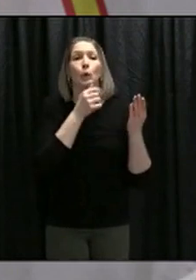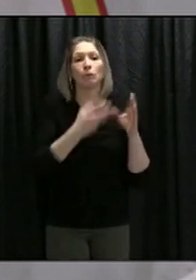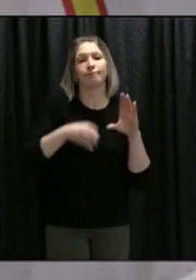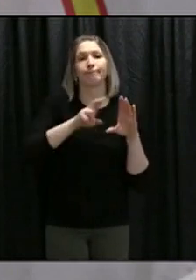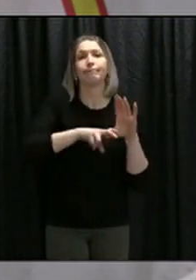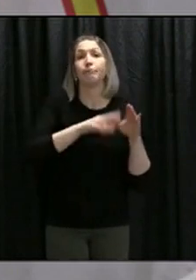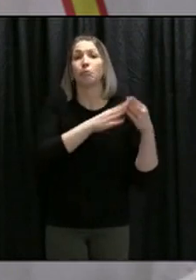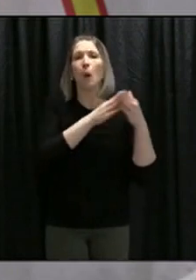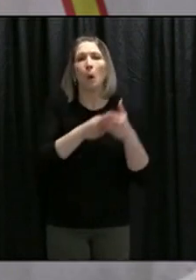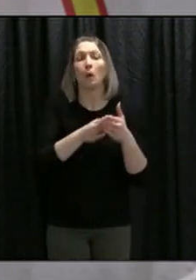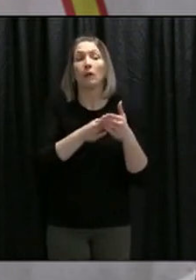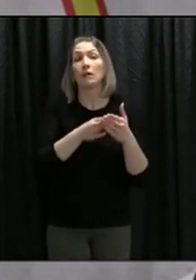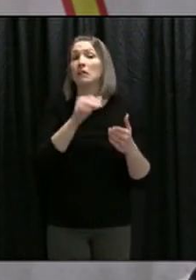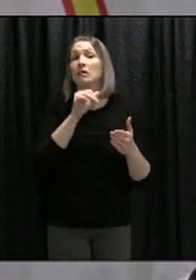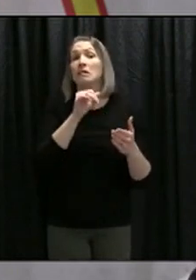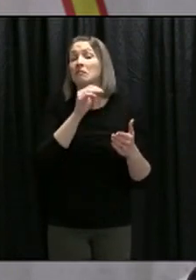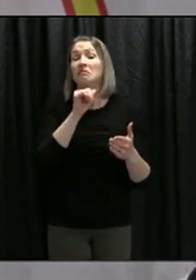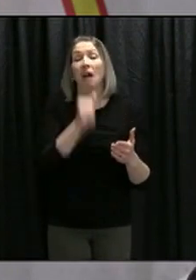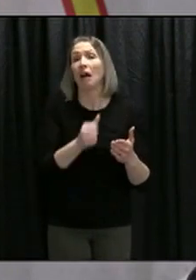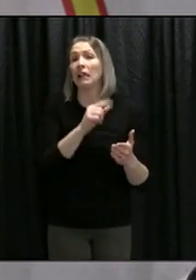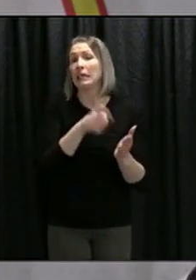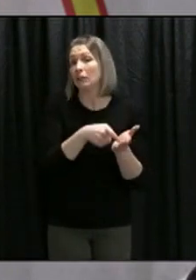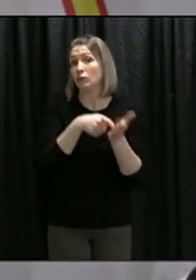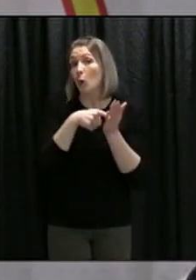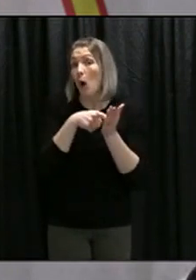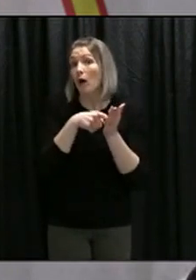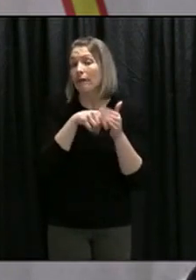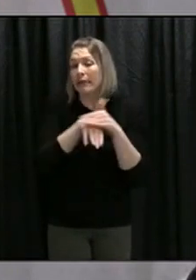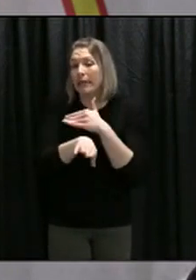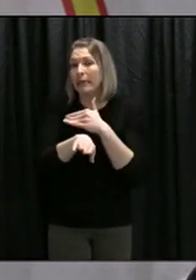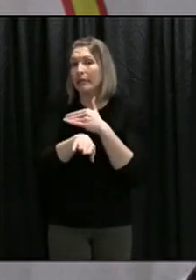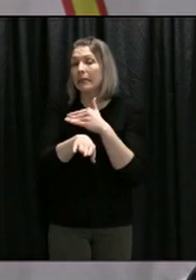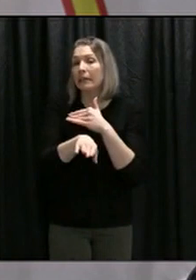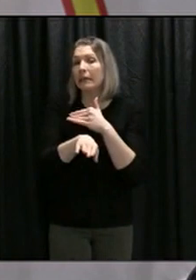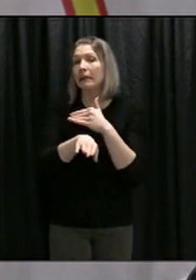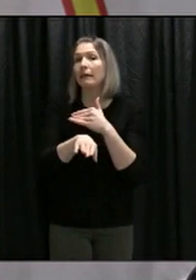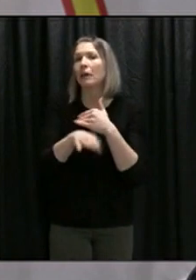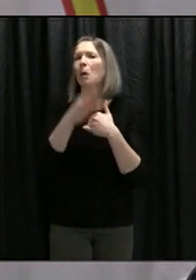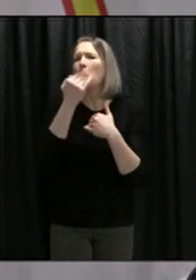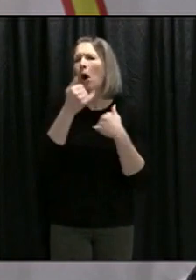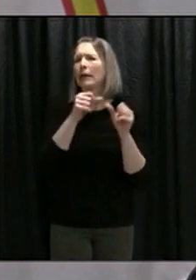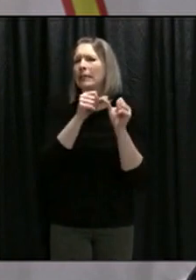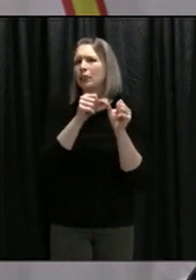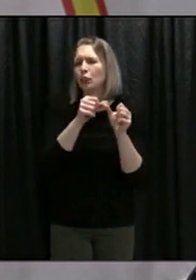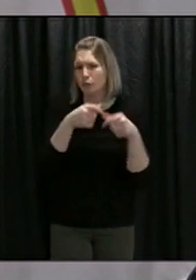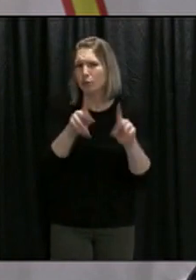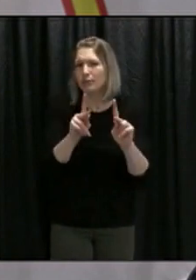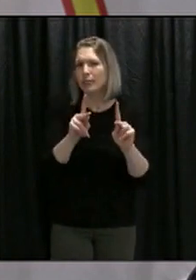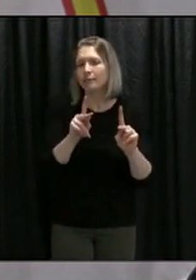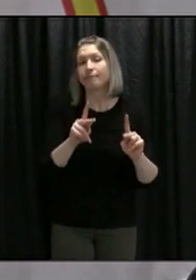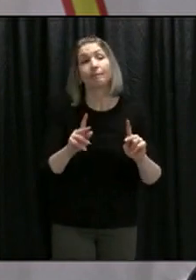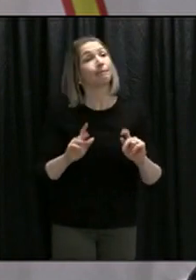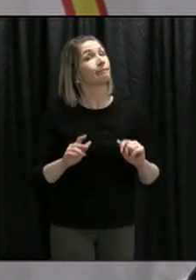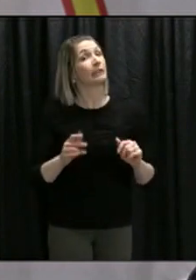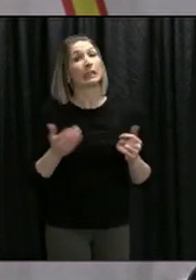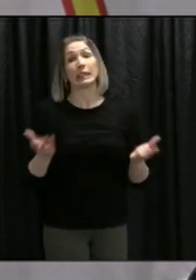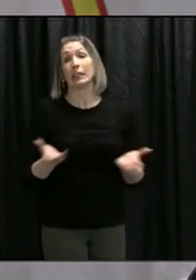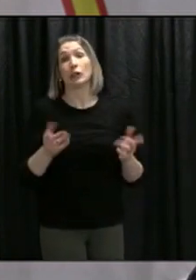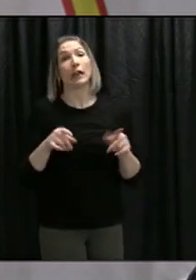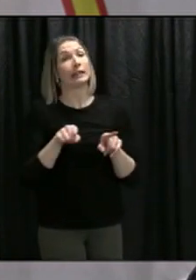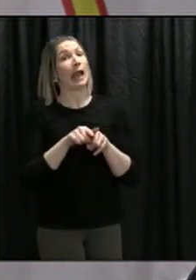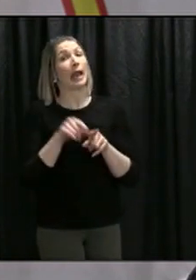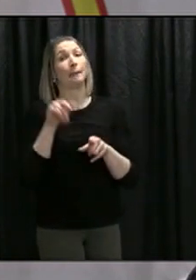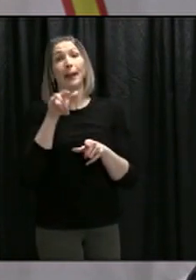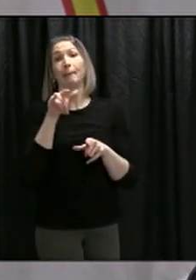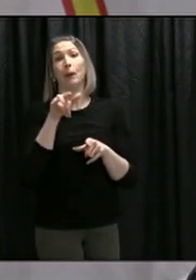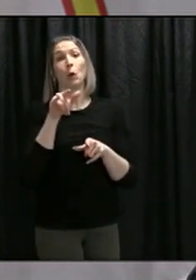from day one or from quite a while now, the importance of essential travel only. Matter of fact, at our airports, we're asking people when they come in,